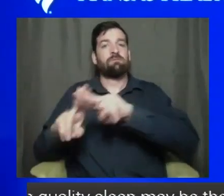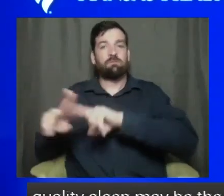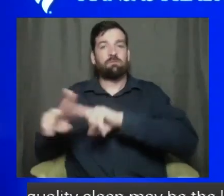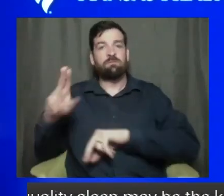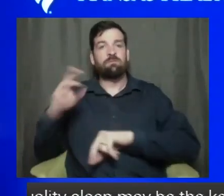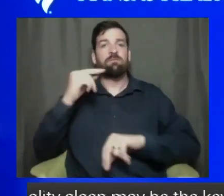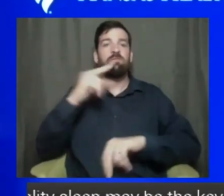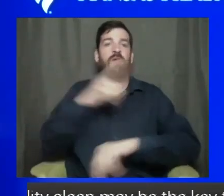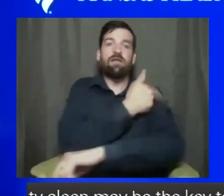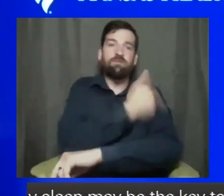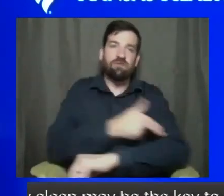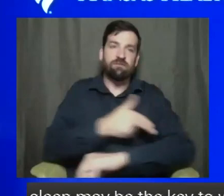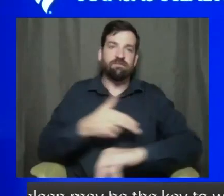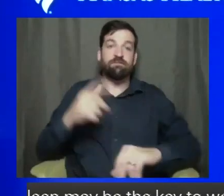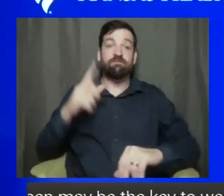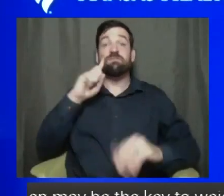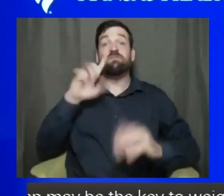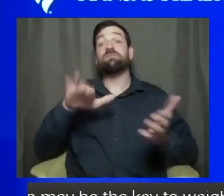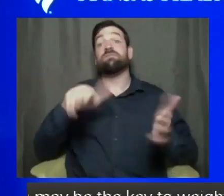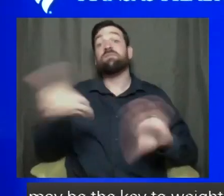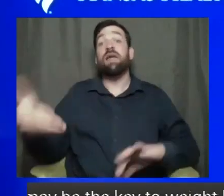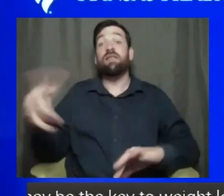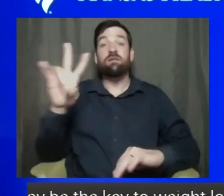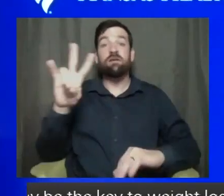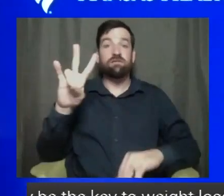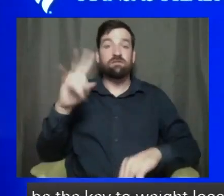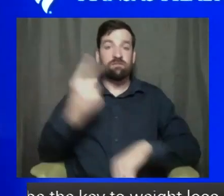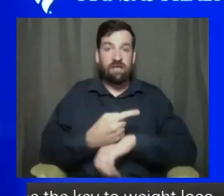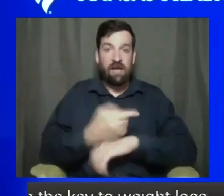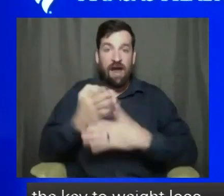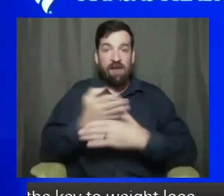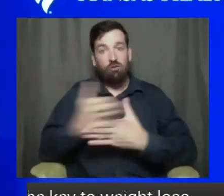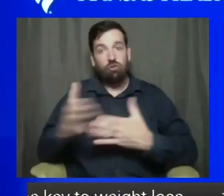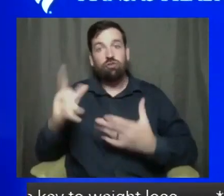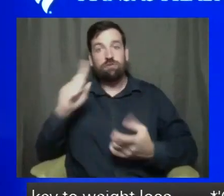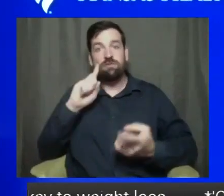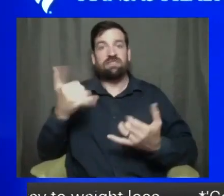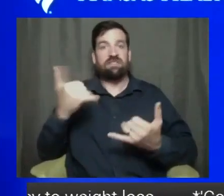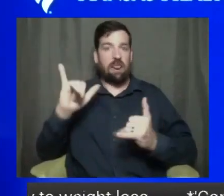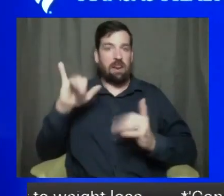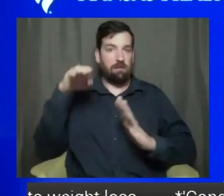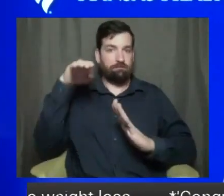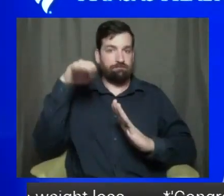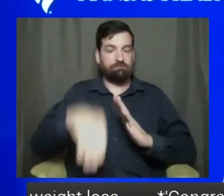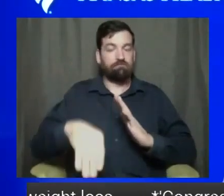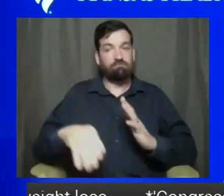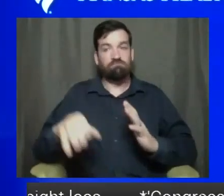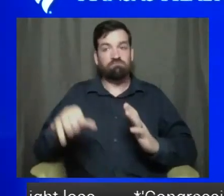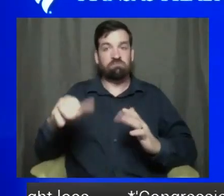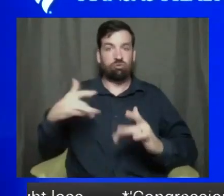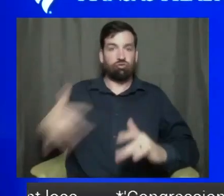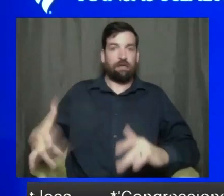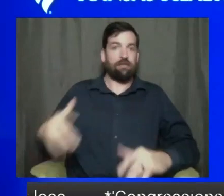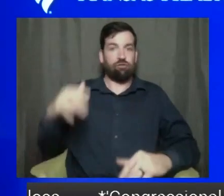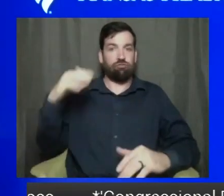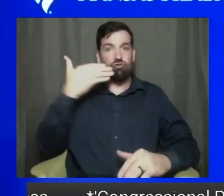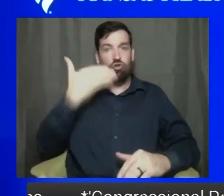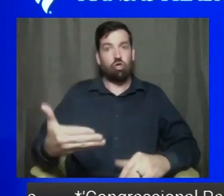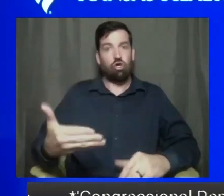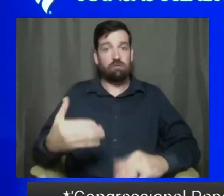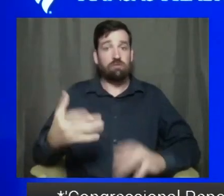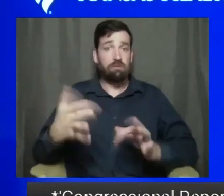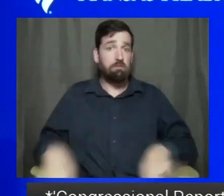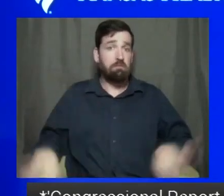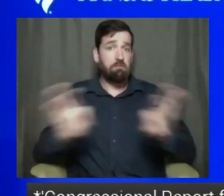deaths over the 7-day average are still on the downtrend. So overall, trends are very good. Remains important to continue to be up to